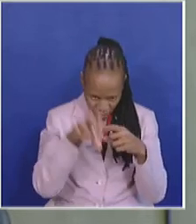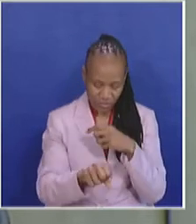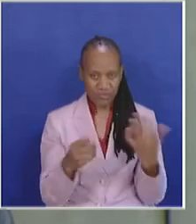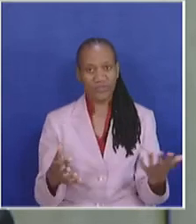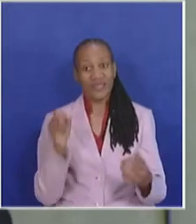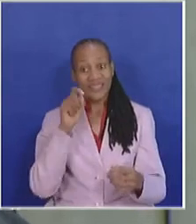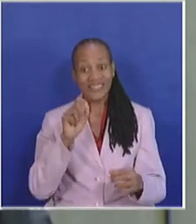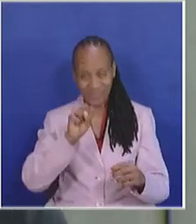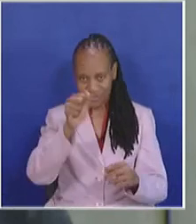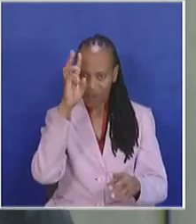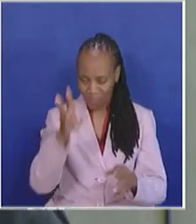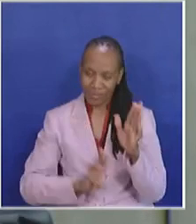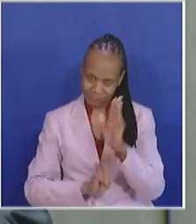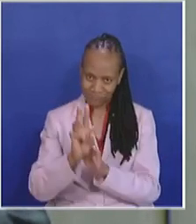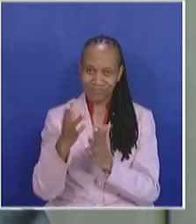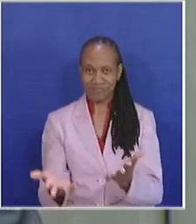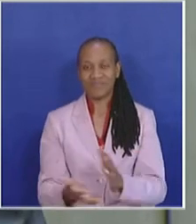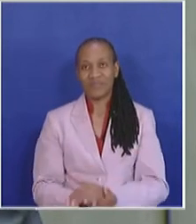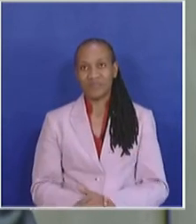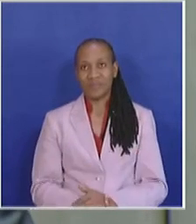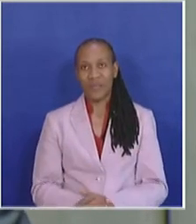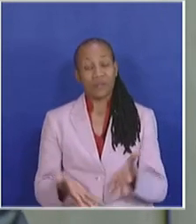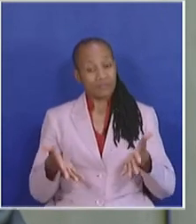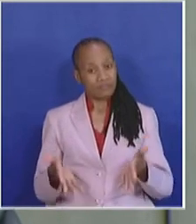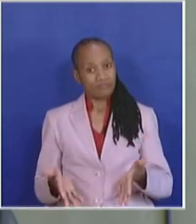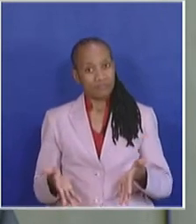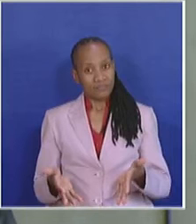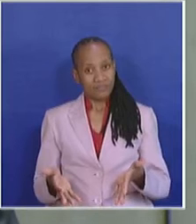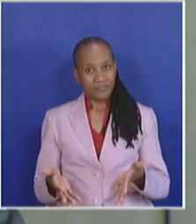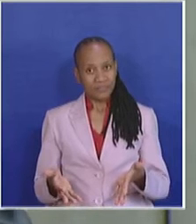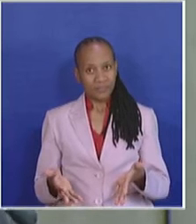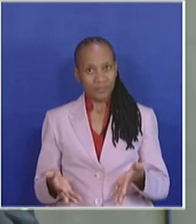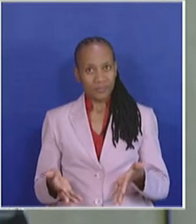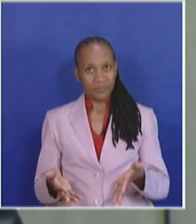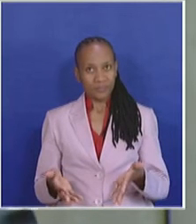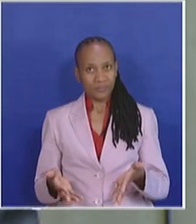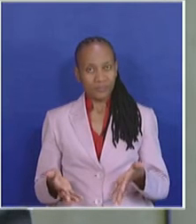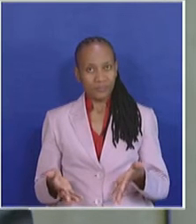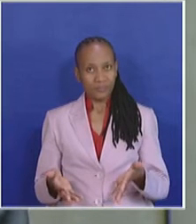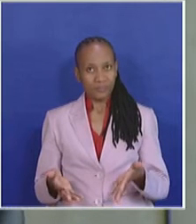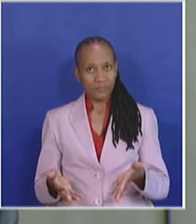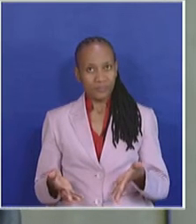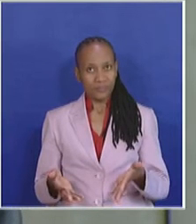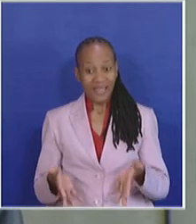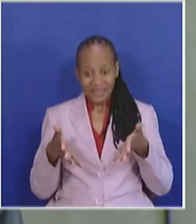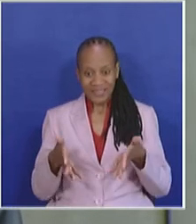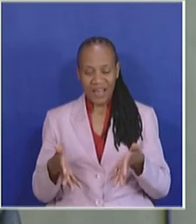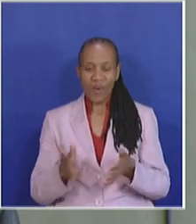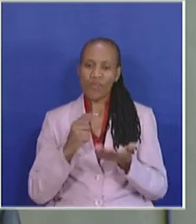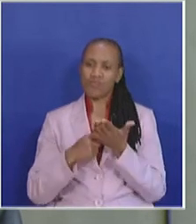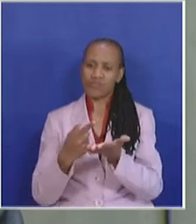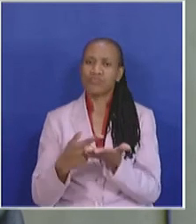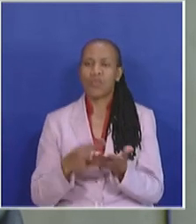grow. What that brings me to is the fact that today we are talking about